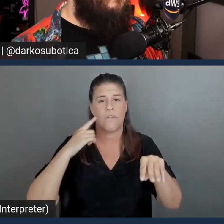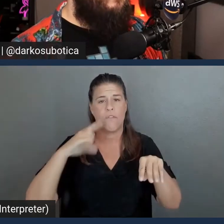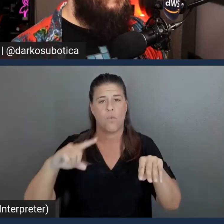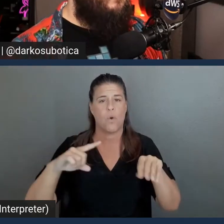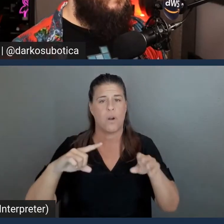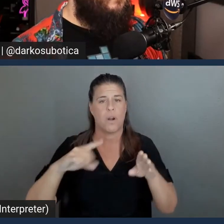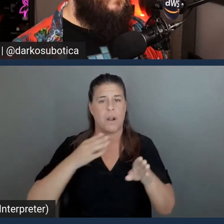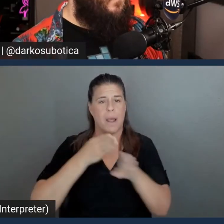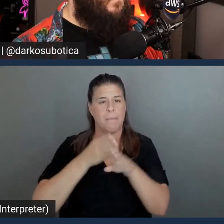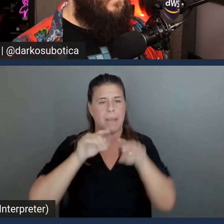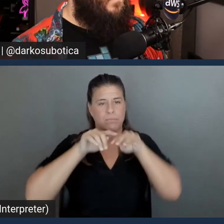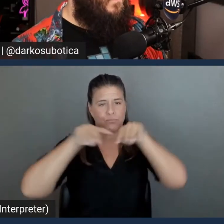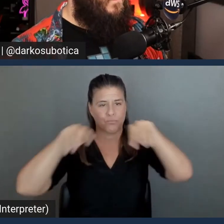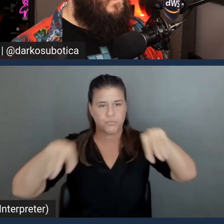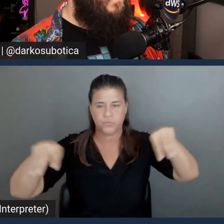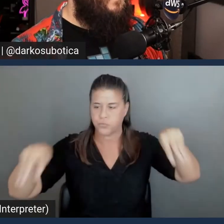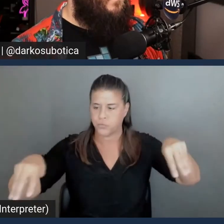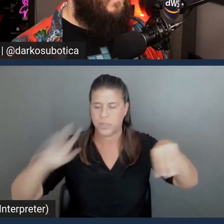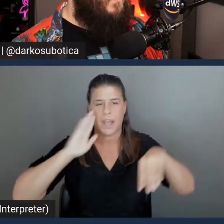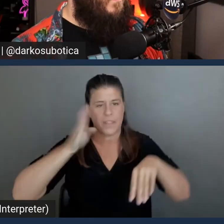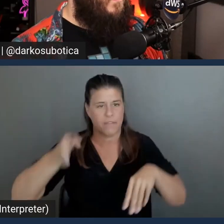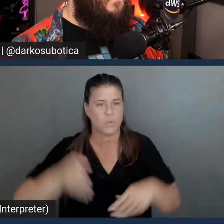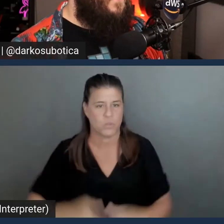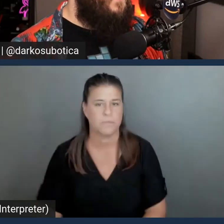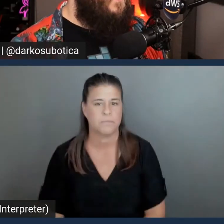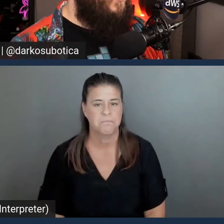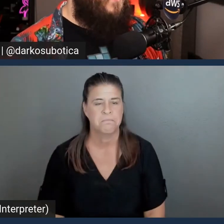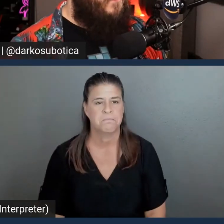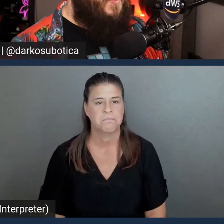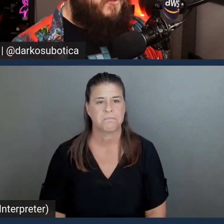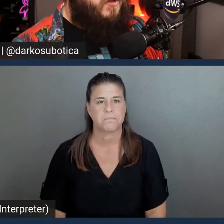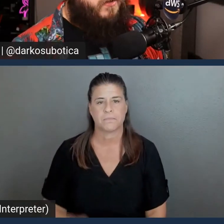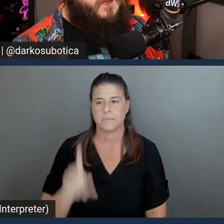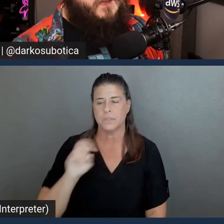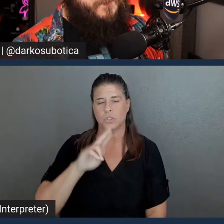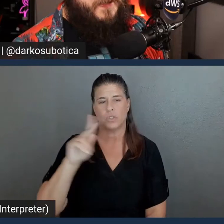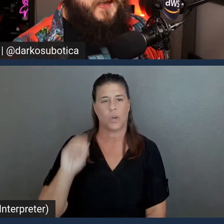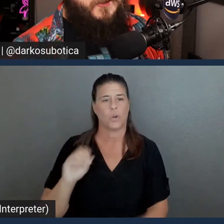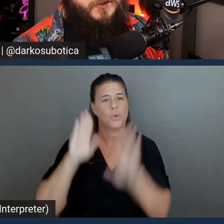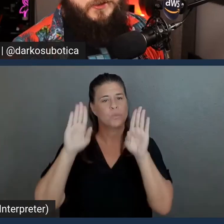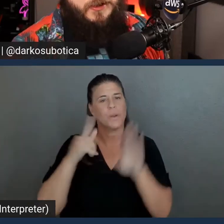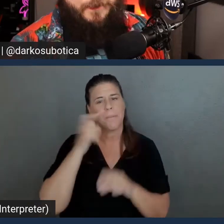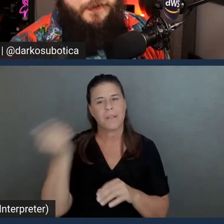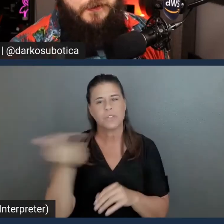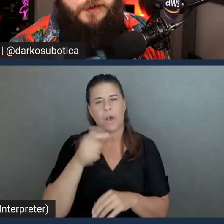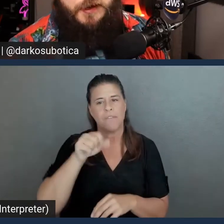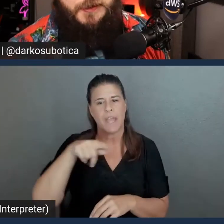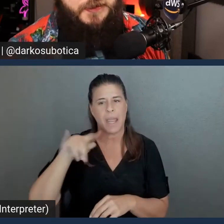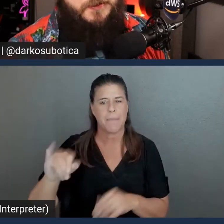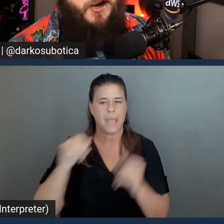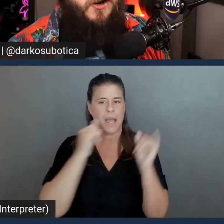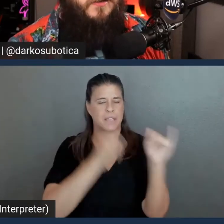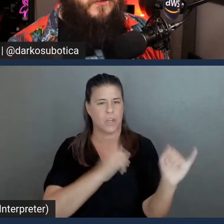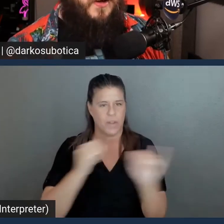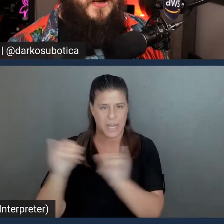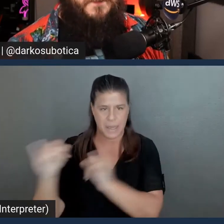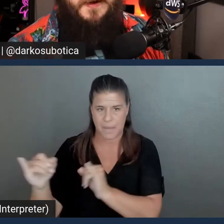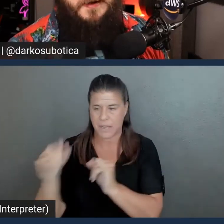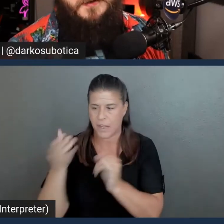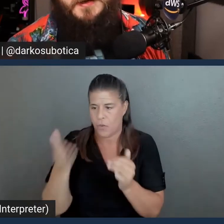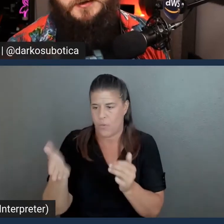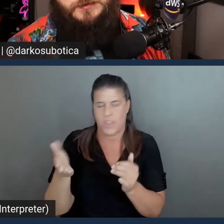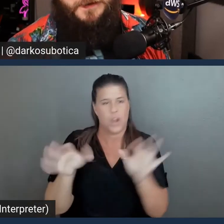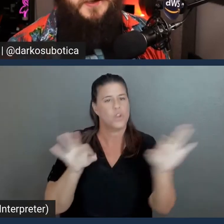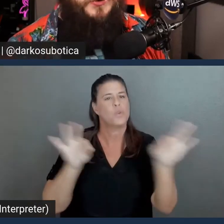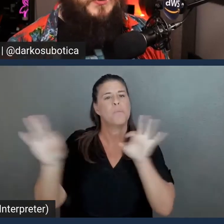main branch in the future. But it's wonderful because all of these APIs are just independent and they exist there, and you can kind of